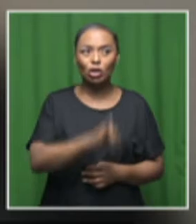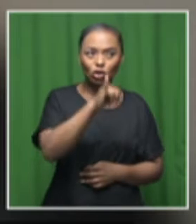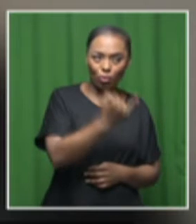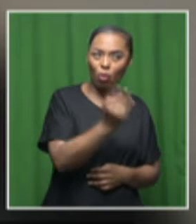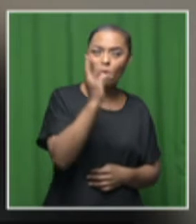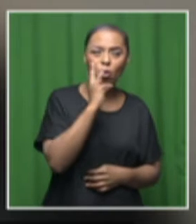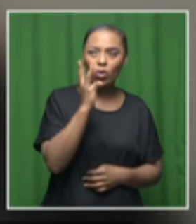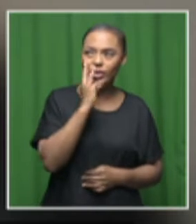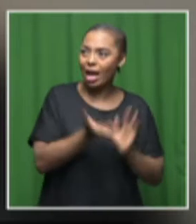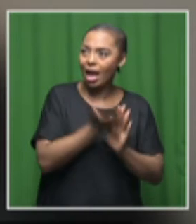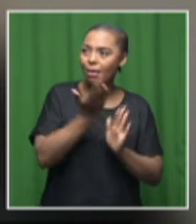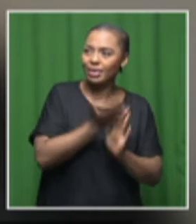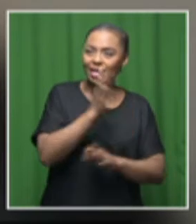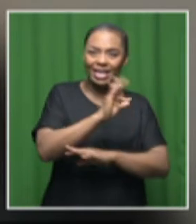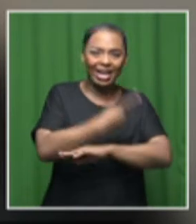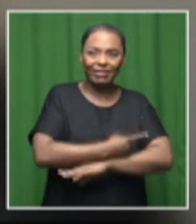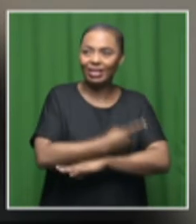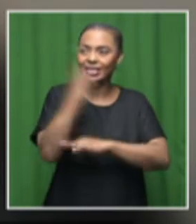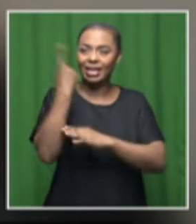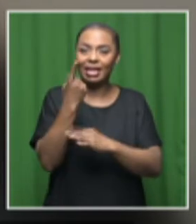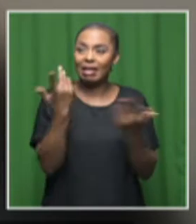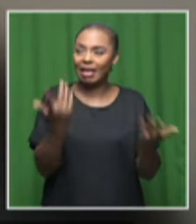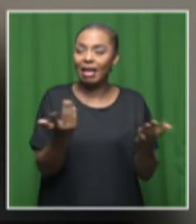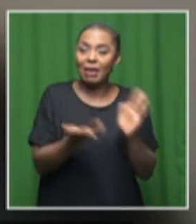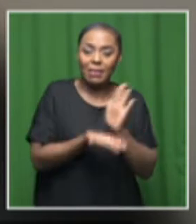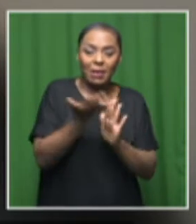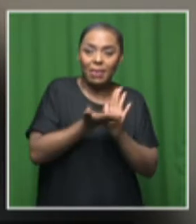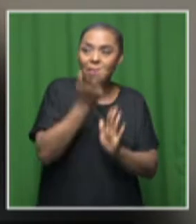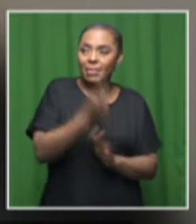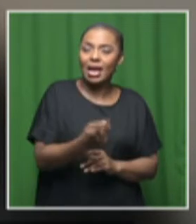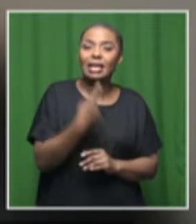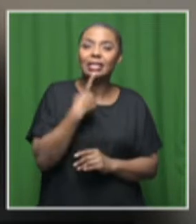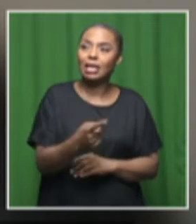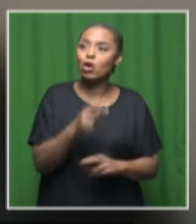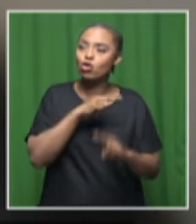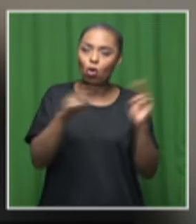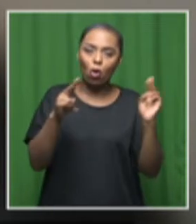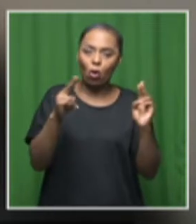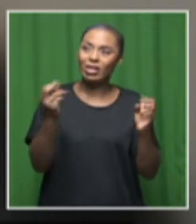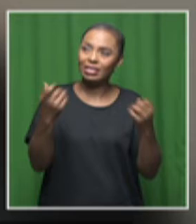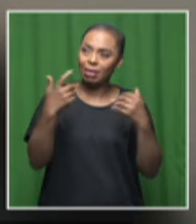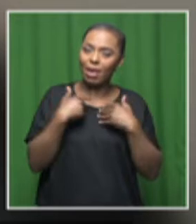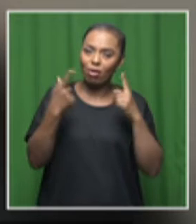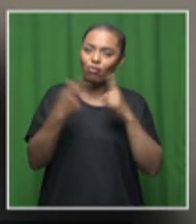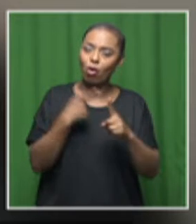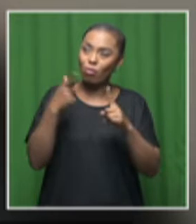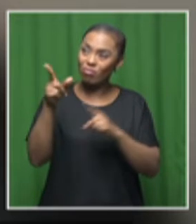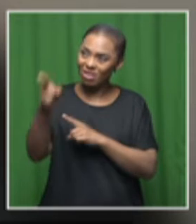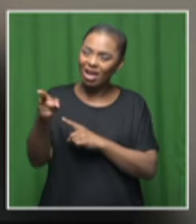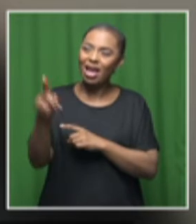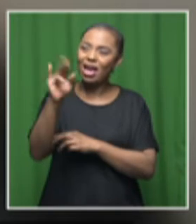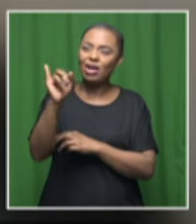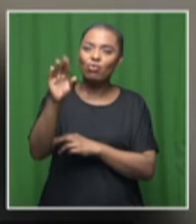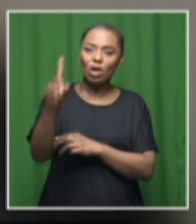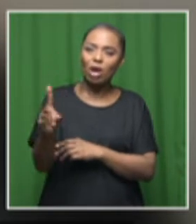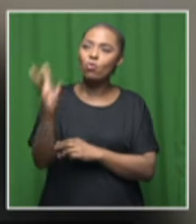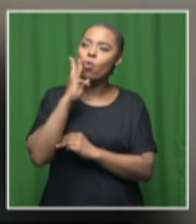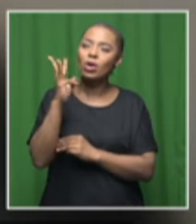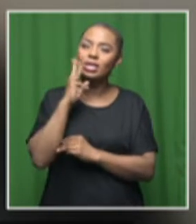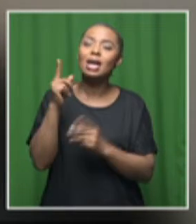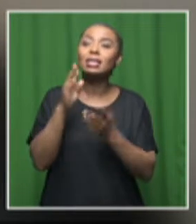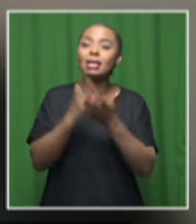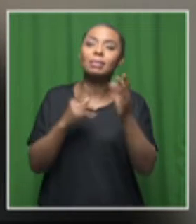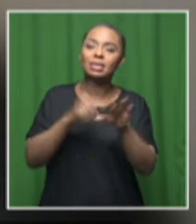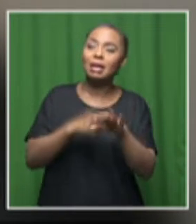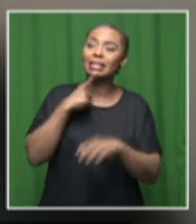recent updates, well, daily updates, they're basically saying that there's no supply and high consumption, and or poor supply from